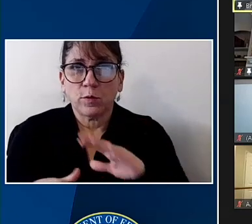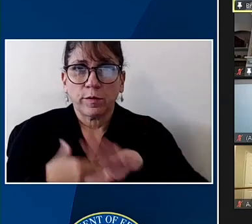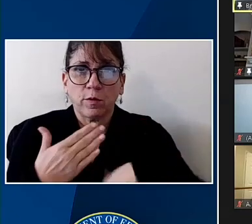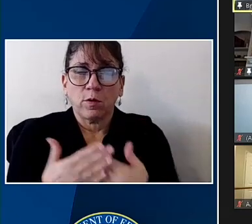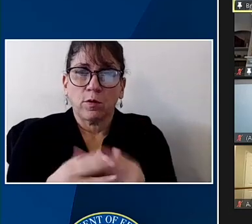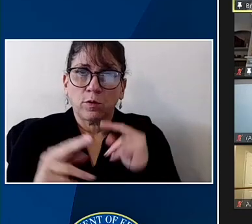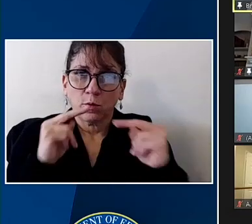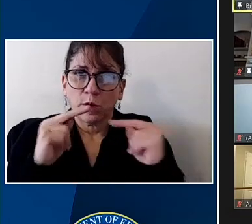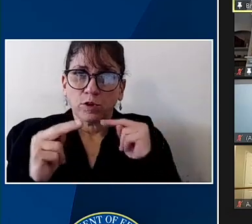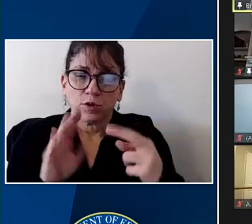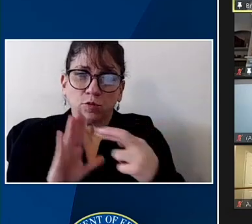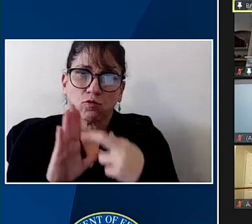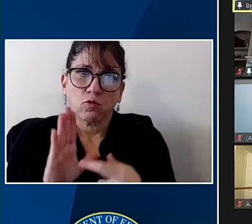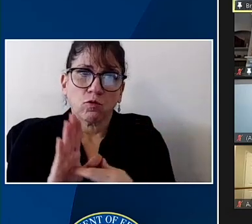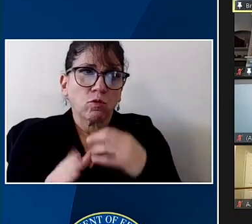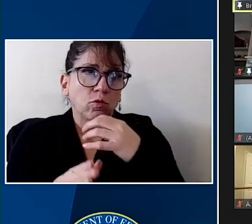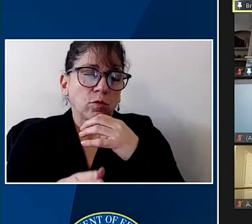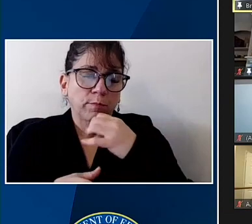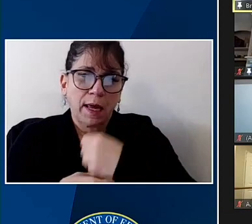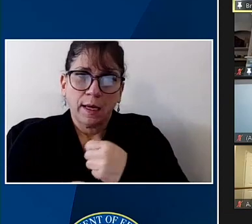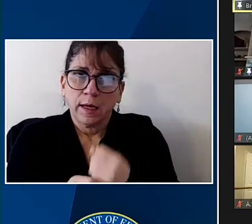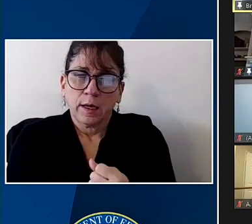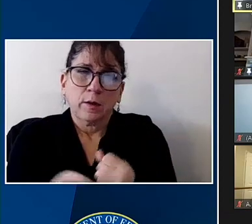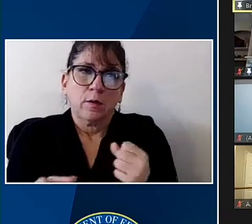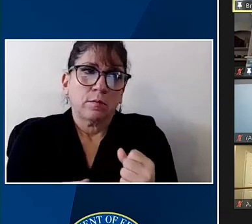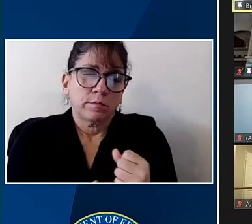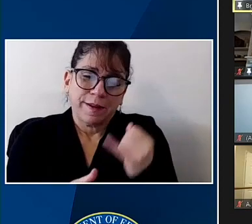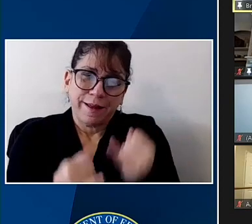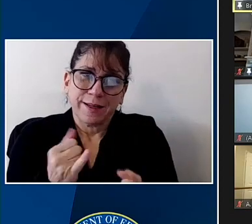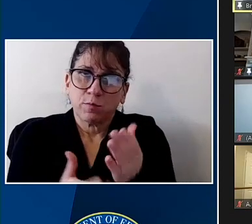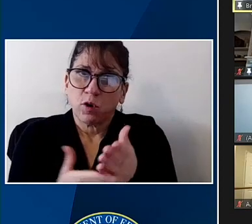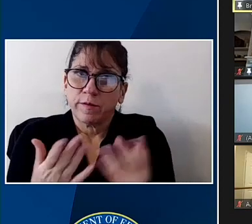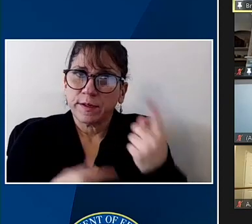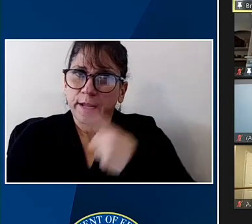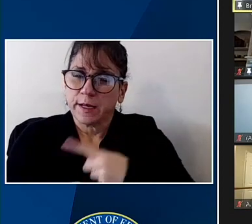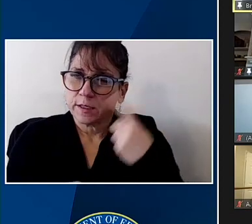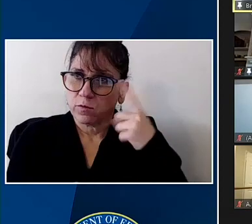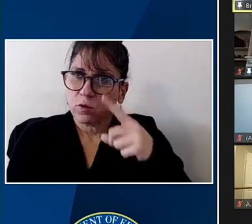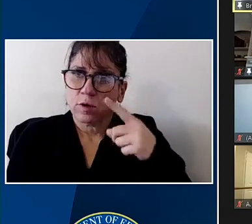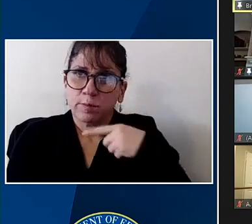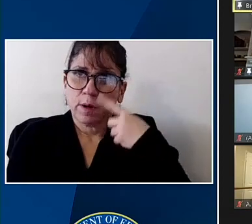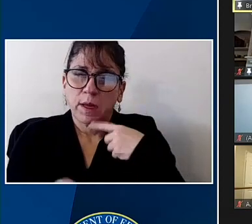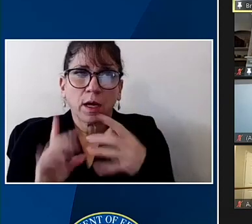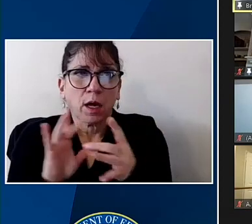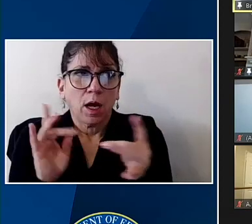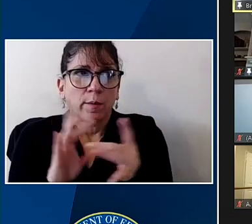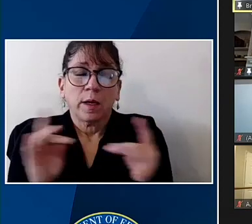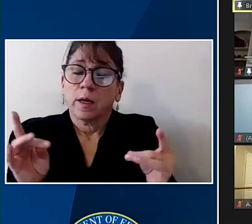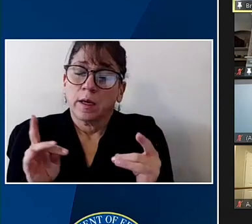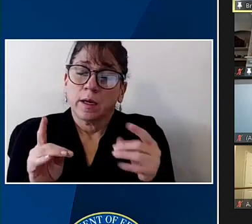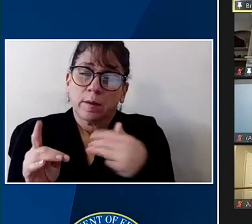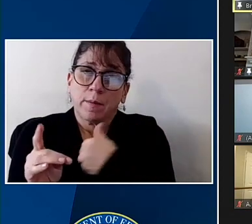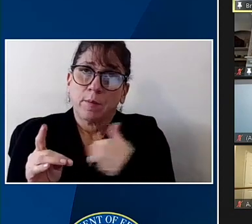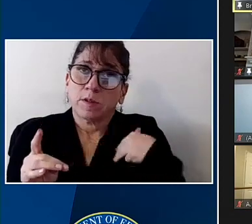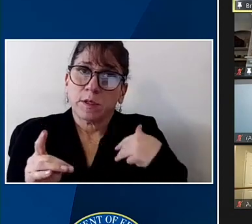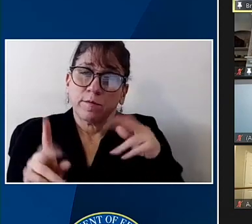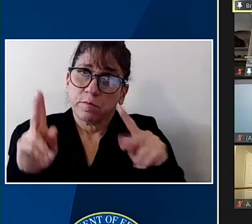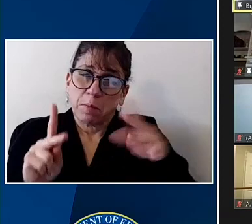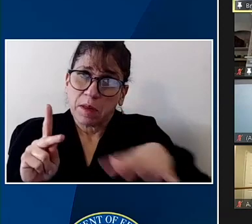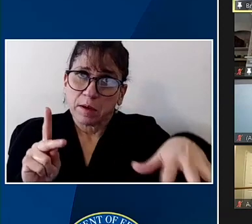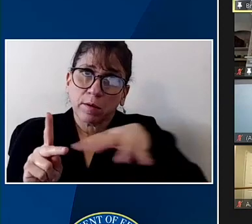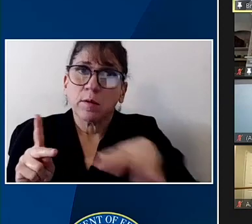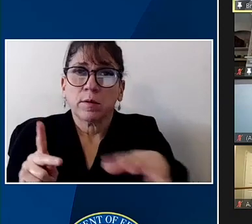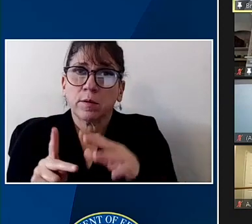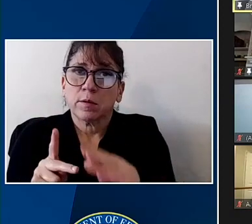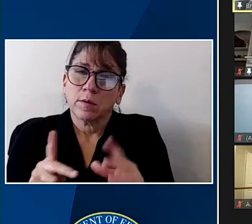we're going to reserve the last portion of today for our public comment period. Members of the public are given 3 minutes to address the committee. We give them a quick heads